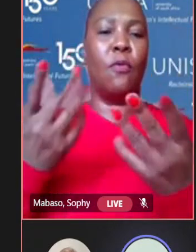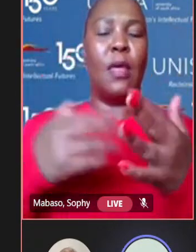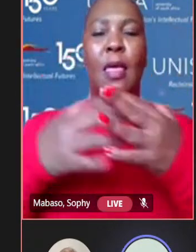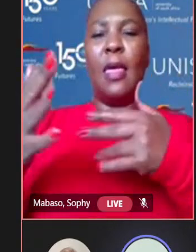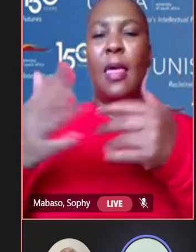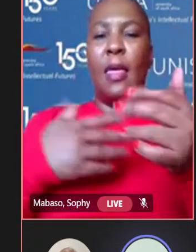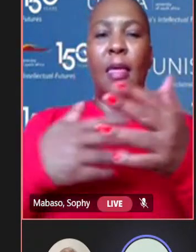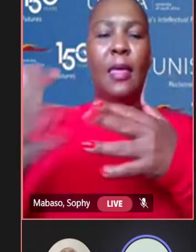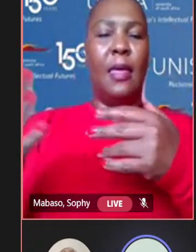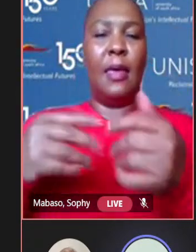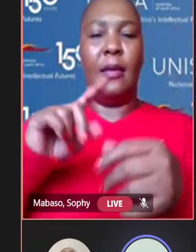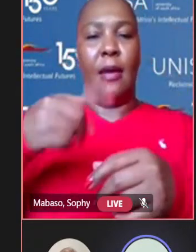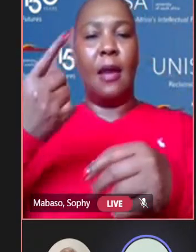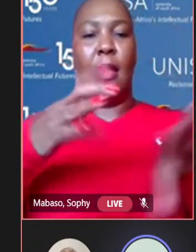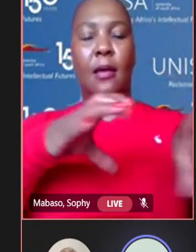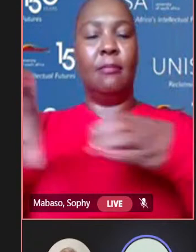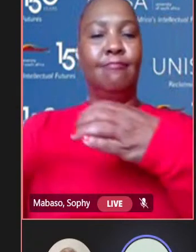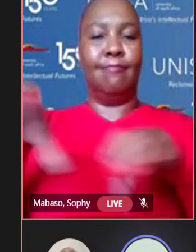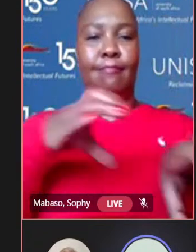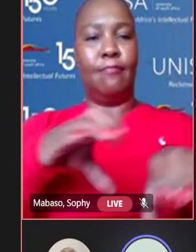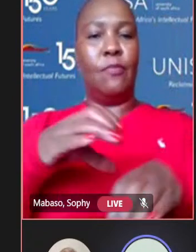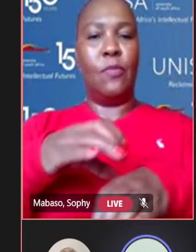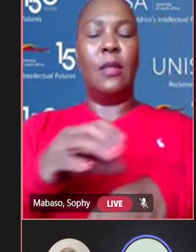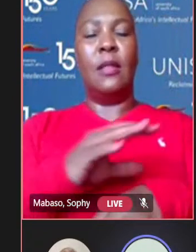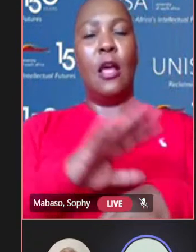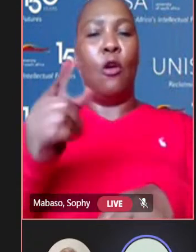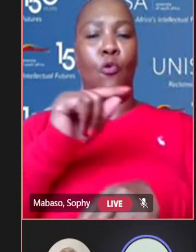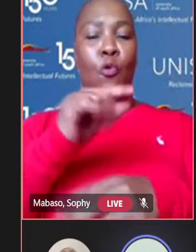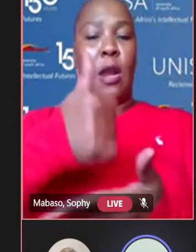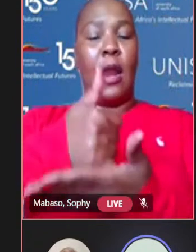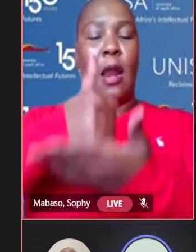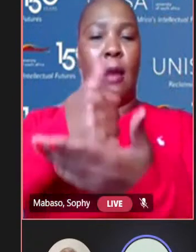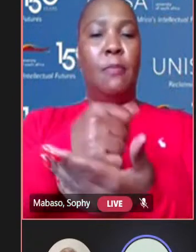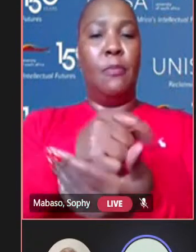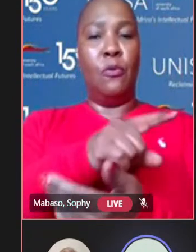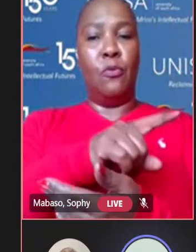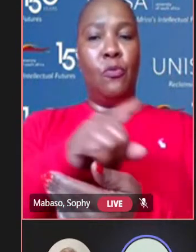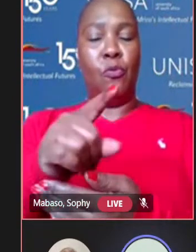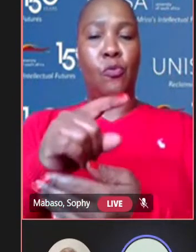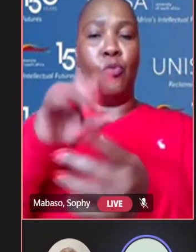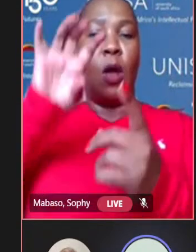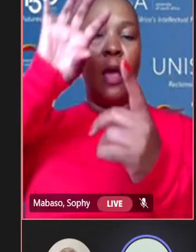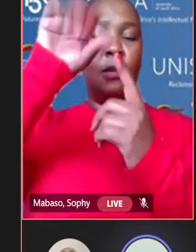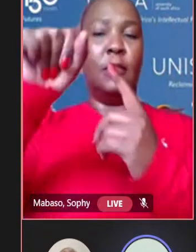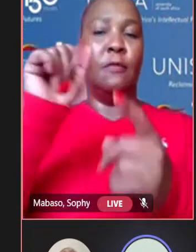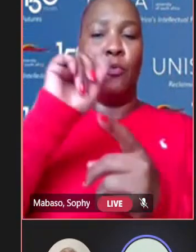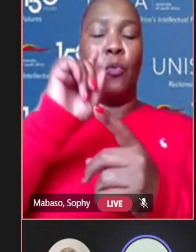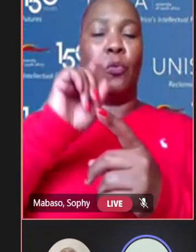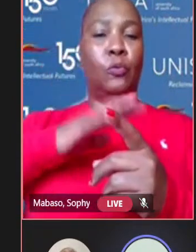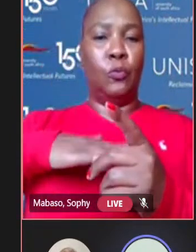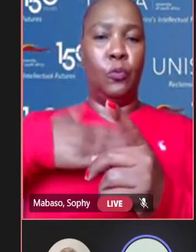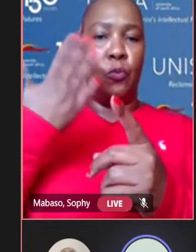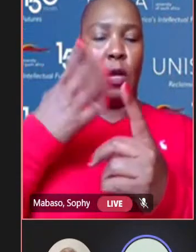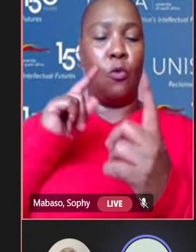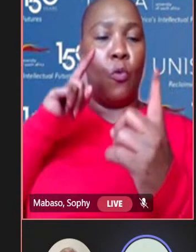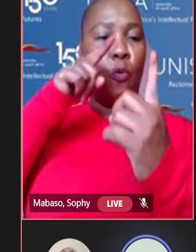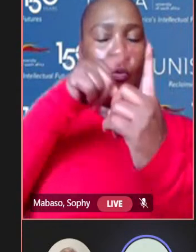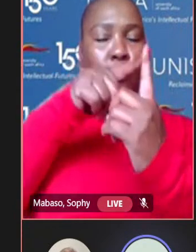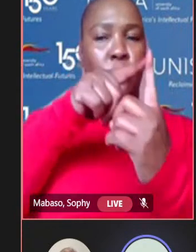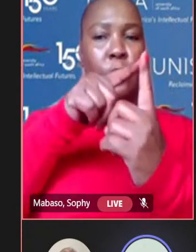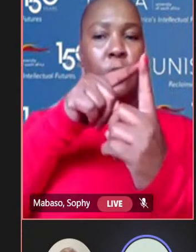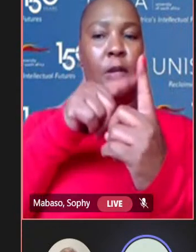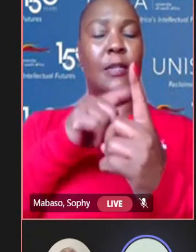other activities that are not helping you to achieve your goal. Your goal is to complete